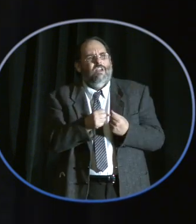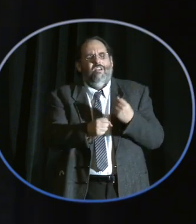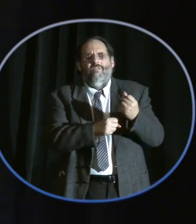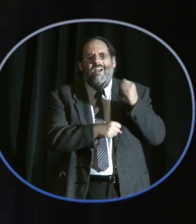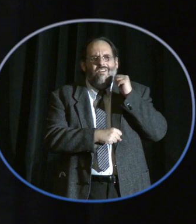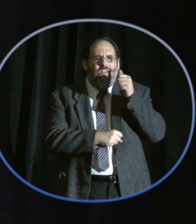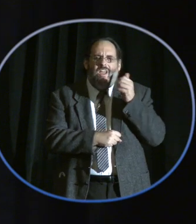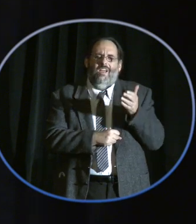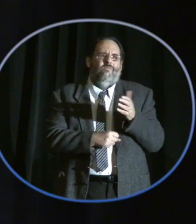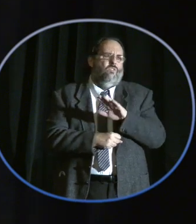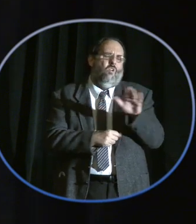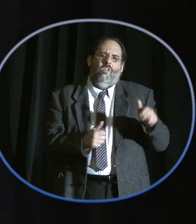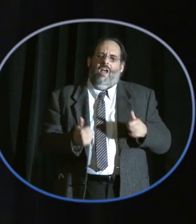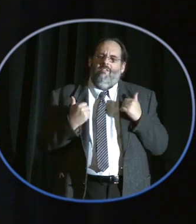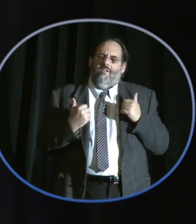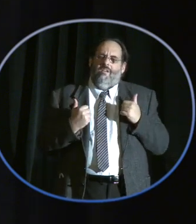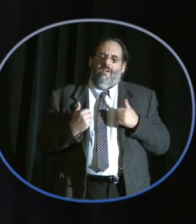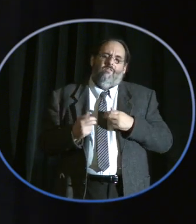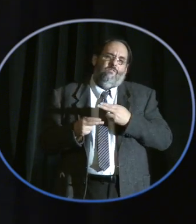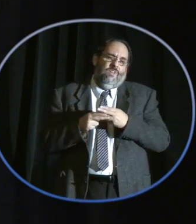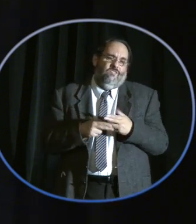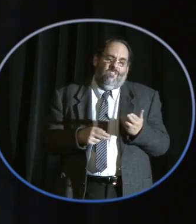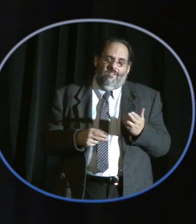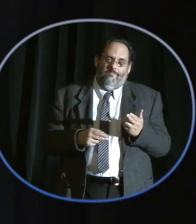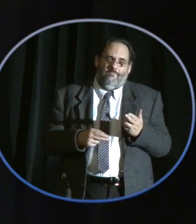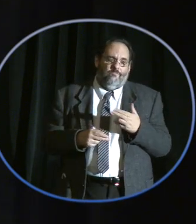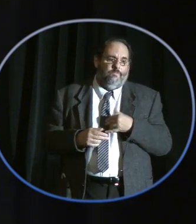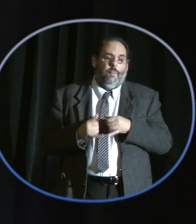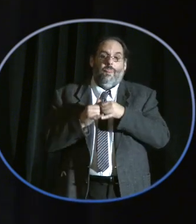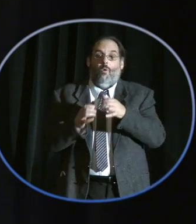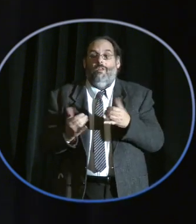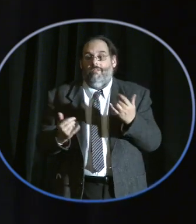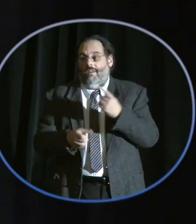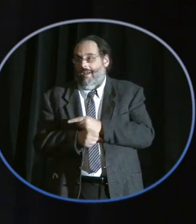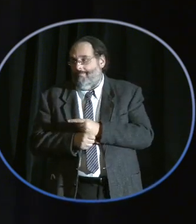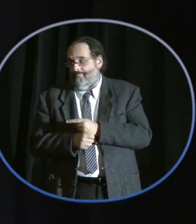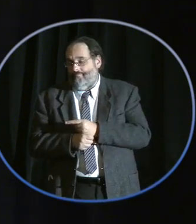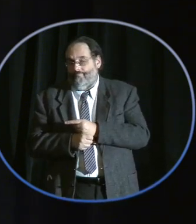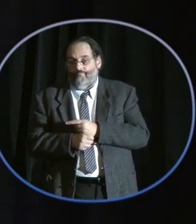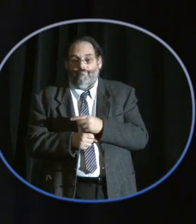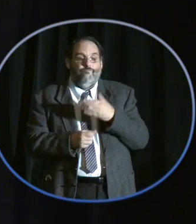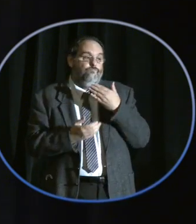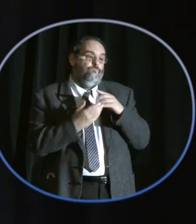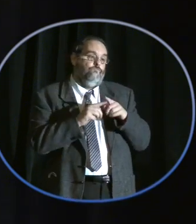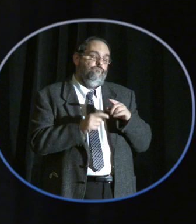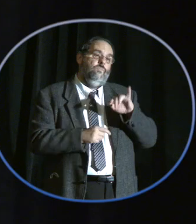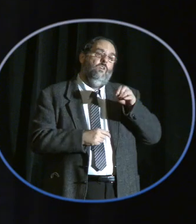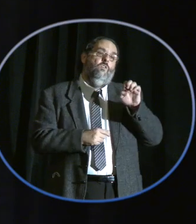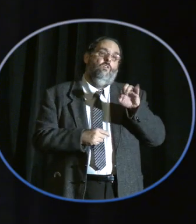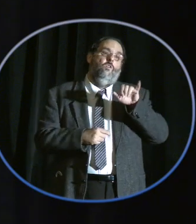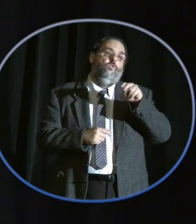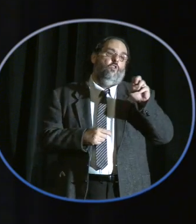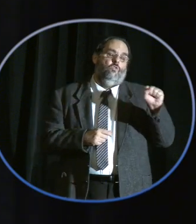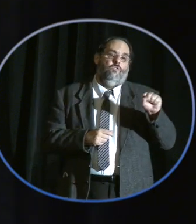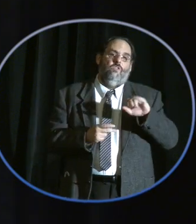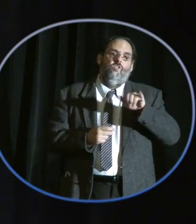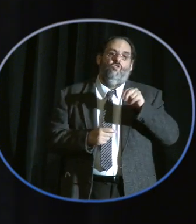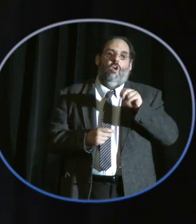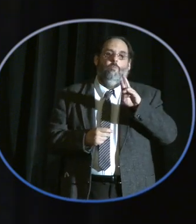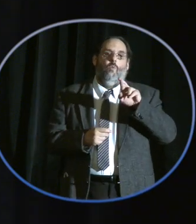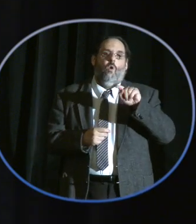every day for most of their lives. And I'm going to mention them, our awardees today. To my good friends, Joe Jones and John